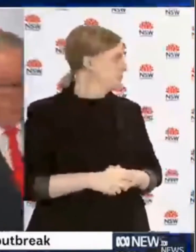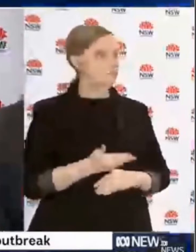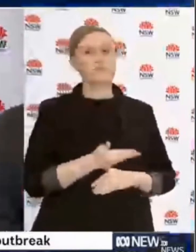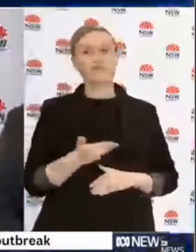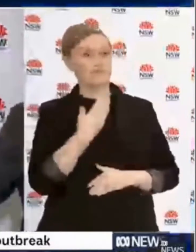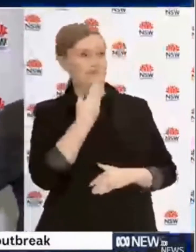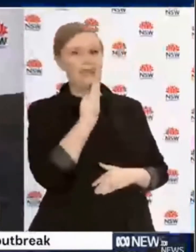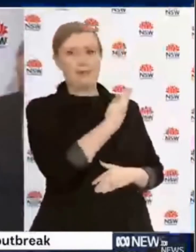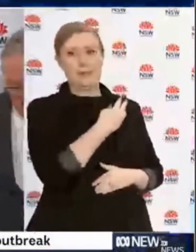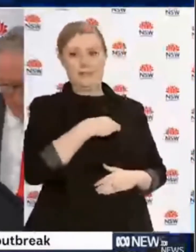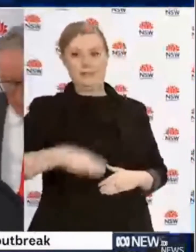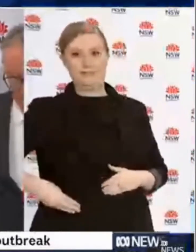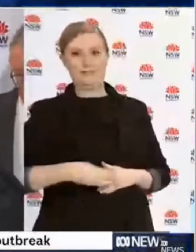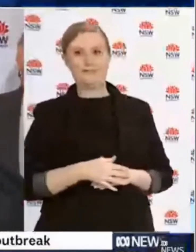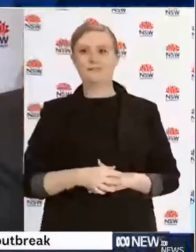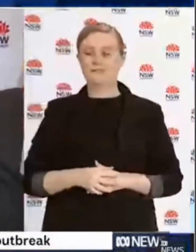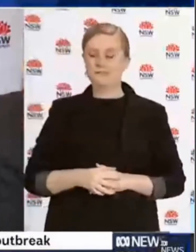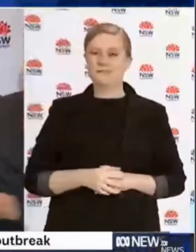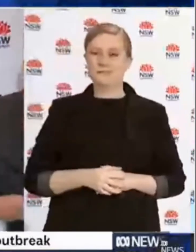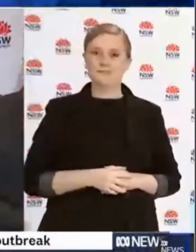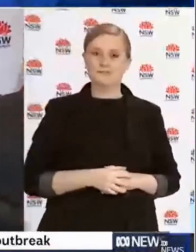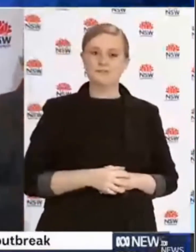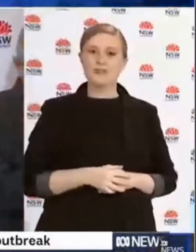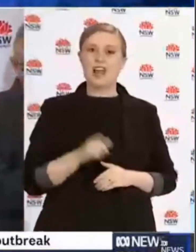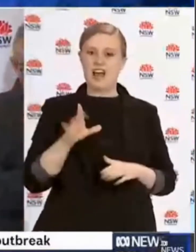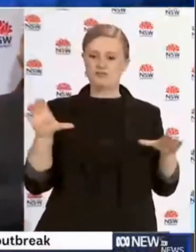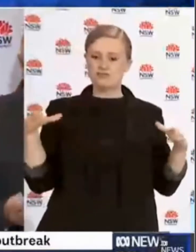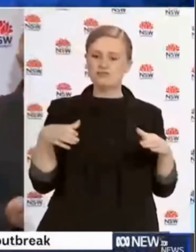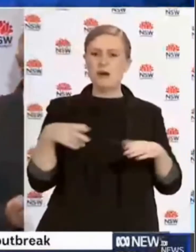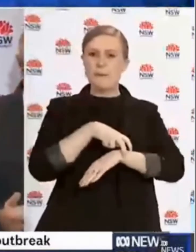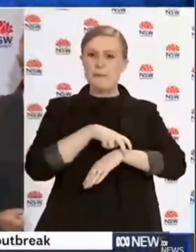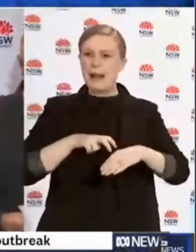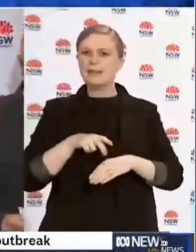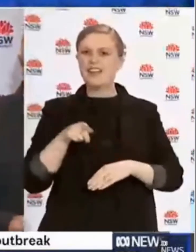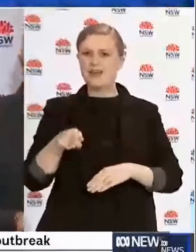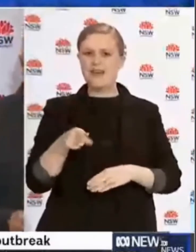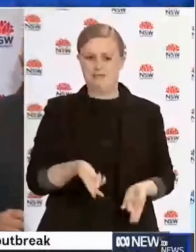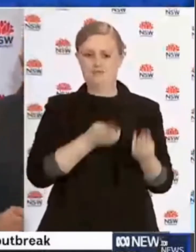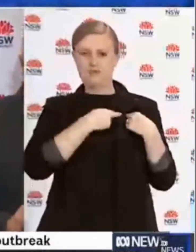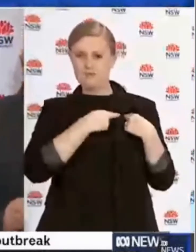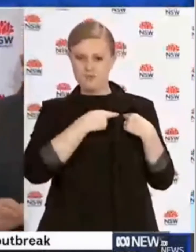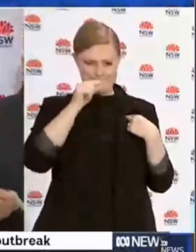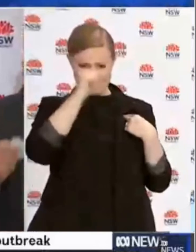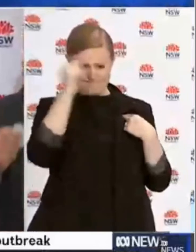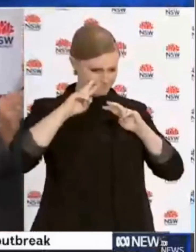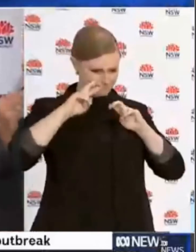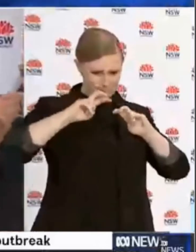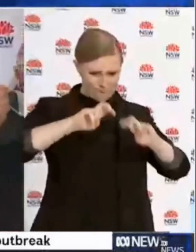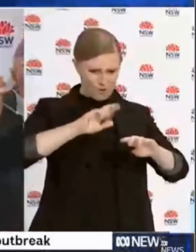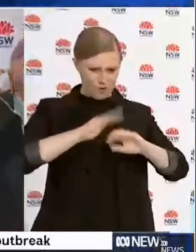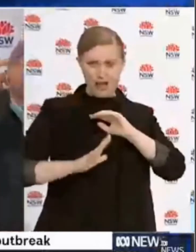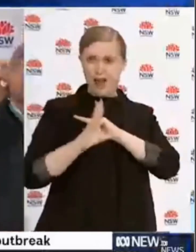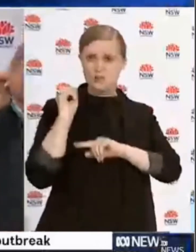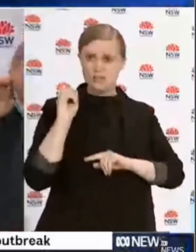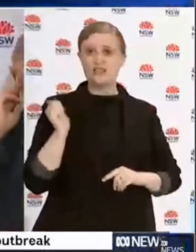Minister. As I said, Strike Force seasoned investigators are continuing their investigations into last week's protest. 85 people have